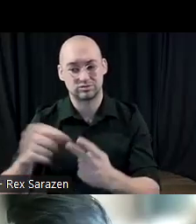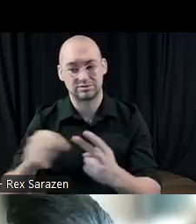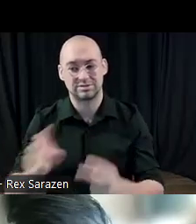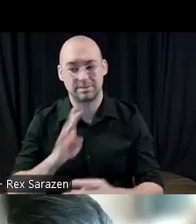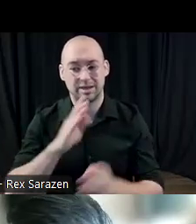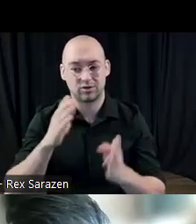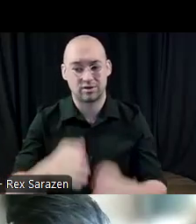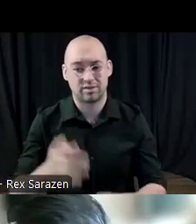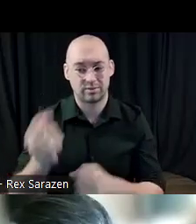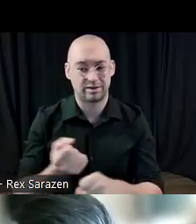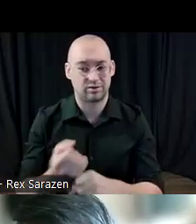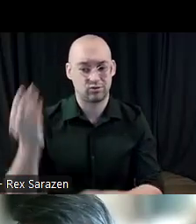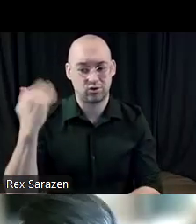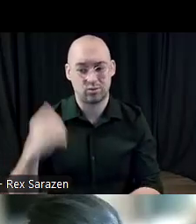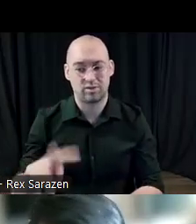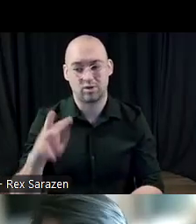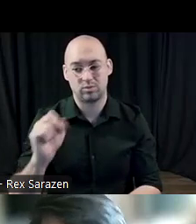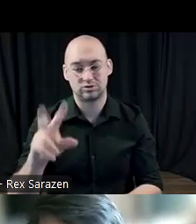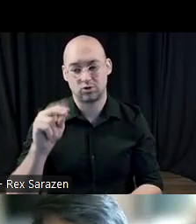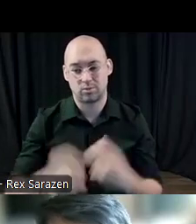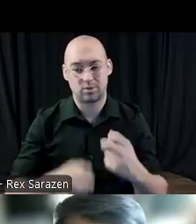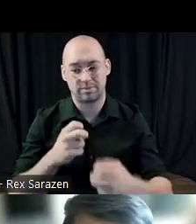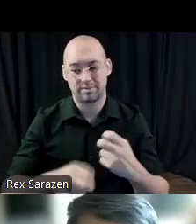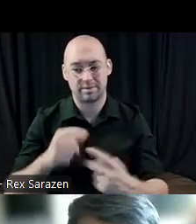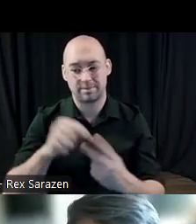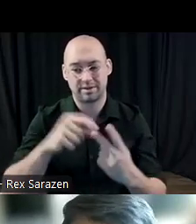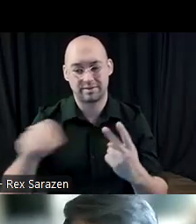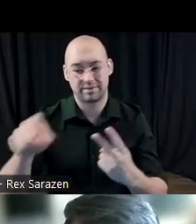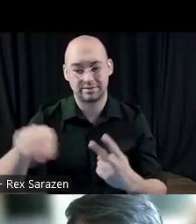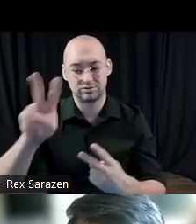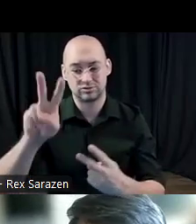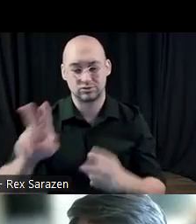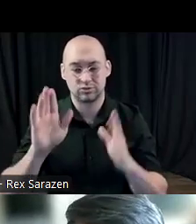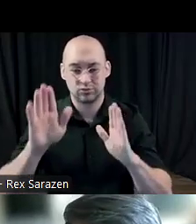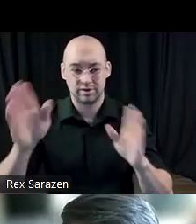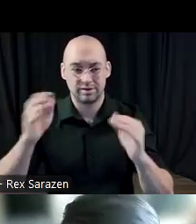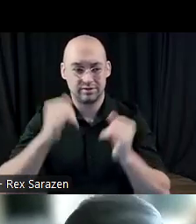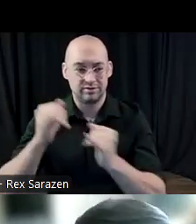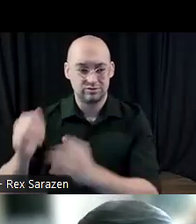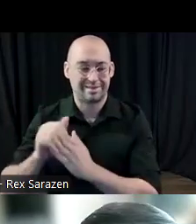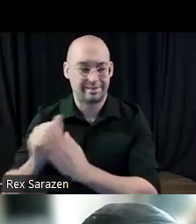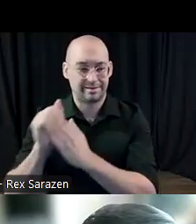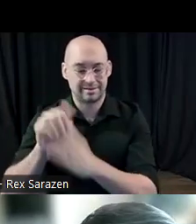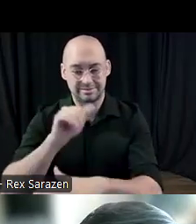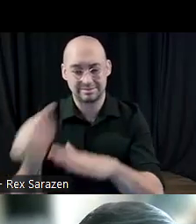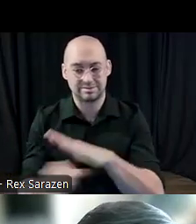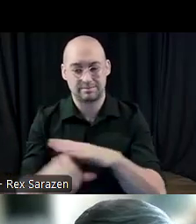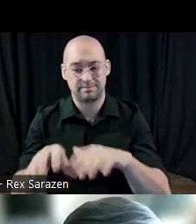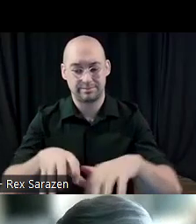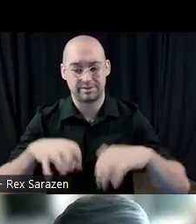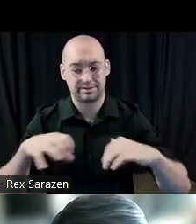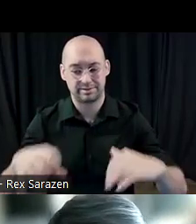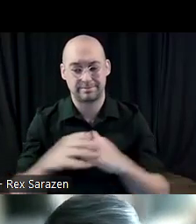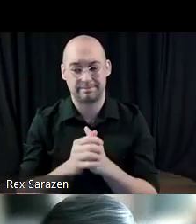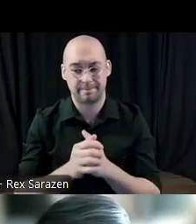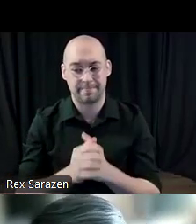So, there was no problem in picking these two fine individuals to lead the subcommittee. I just want to